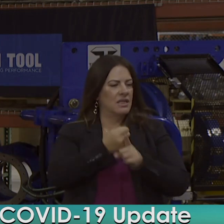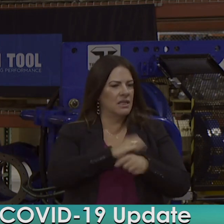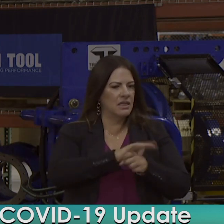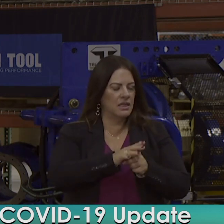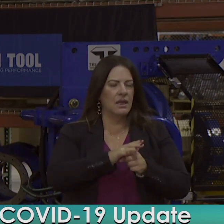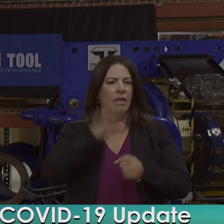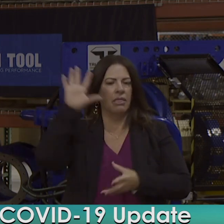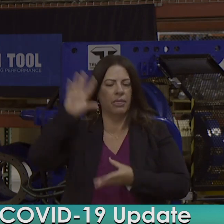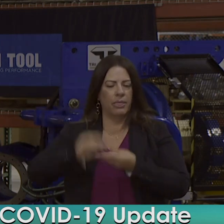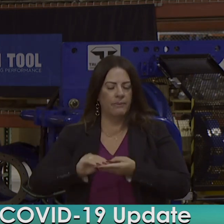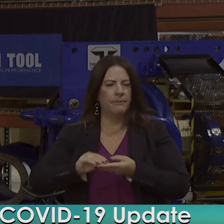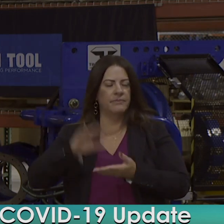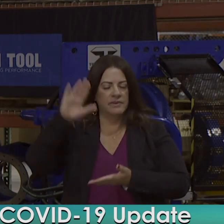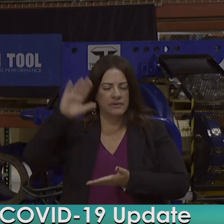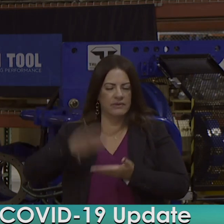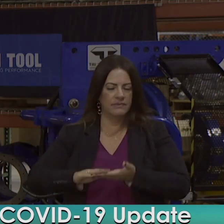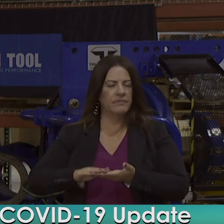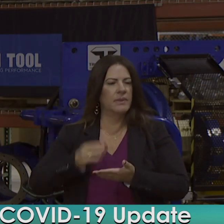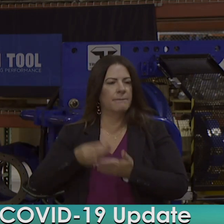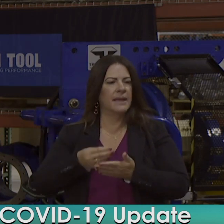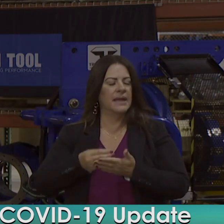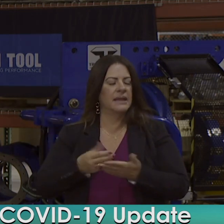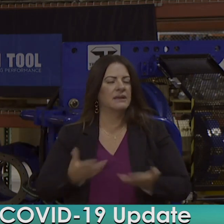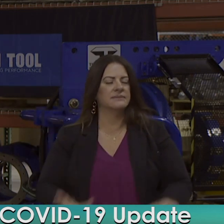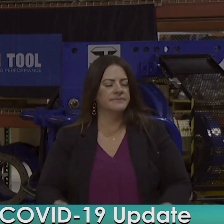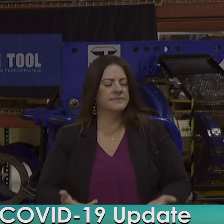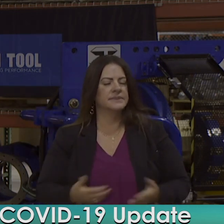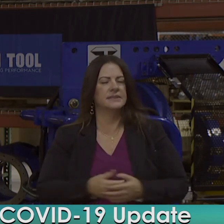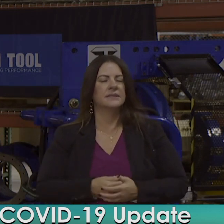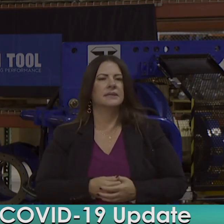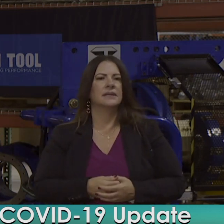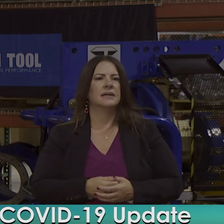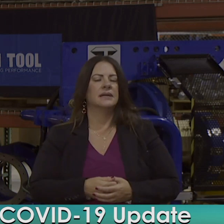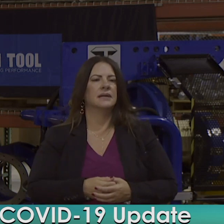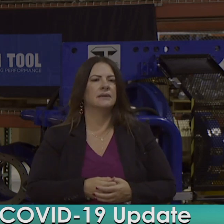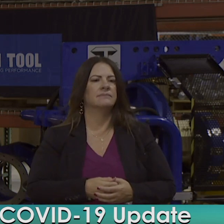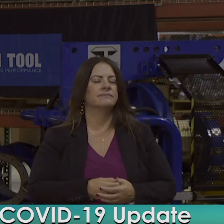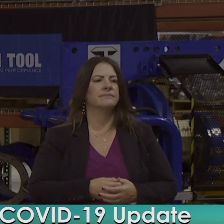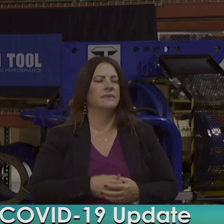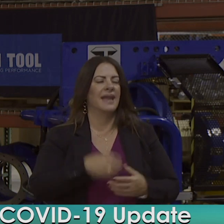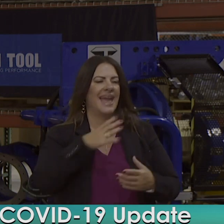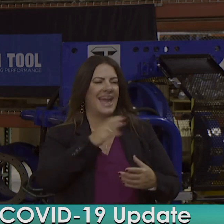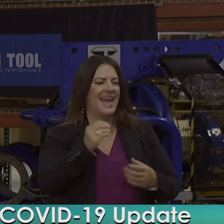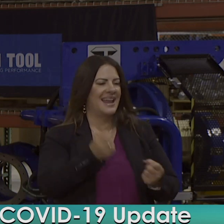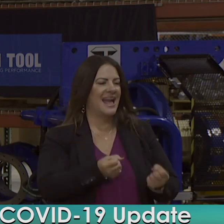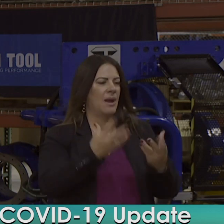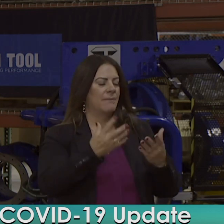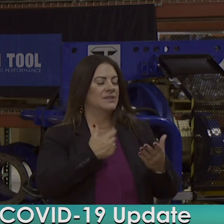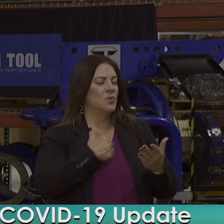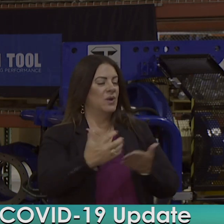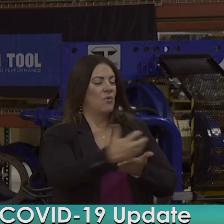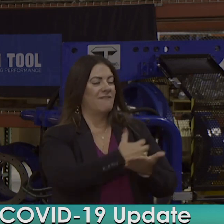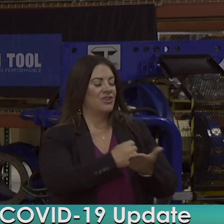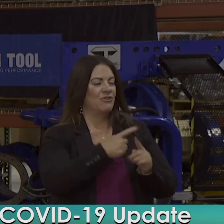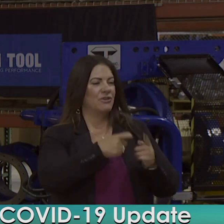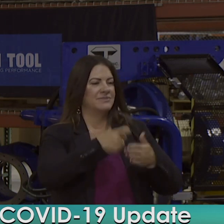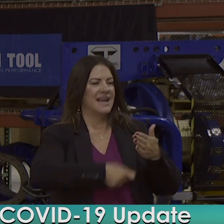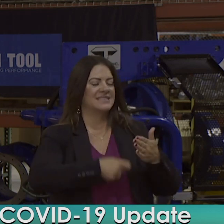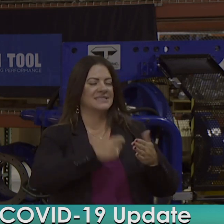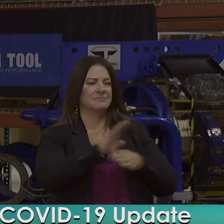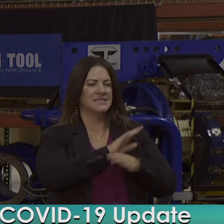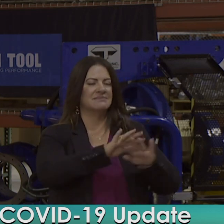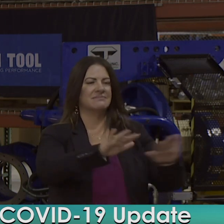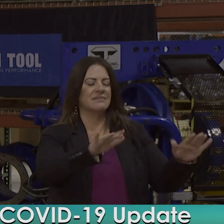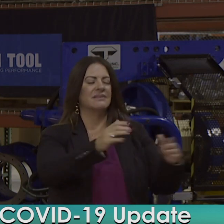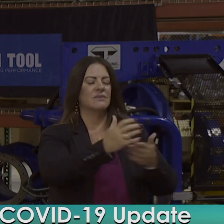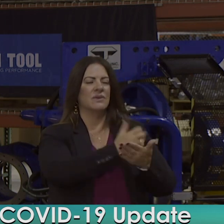that based upon information that came in terms of revenue growth in the weeks and